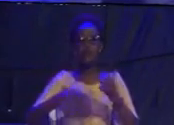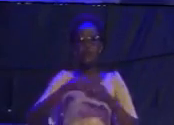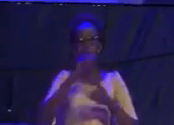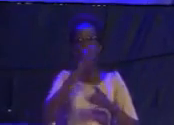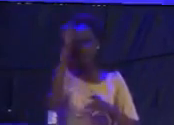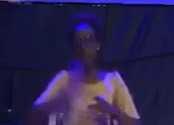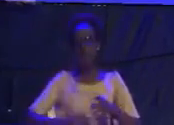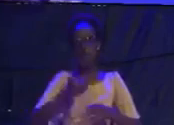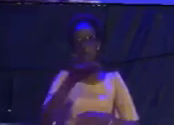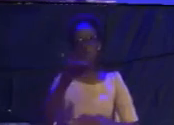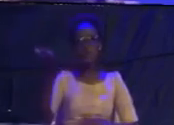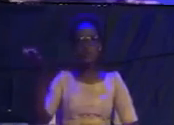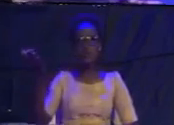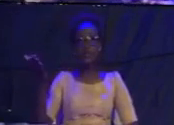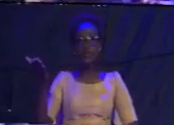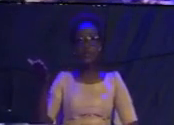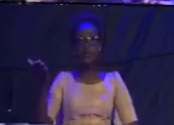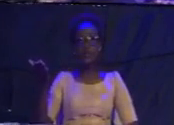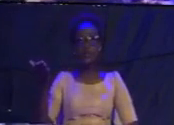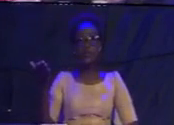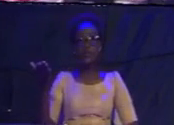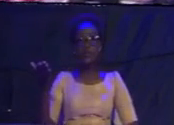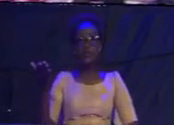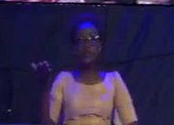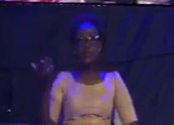All of you Africans who are here,